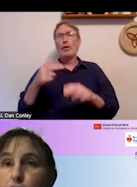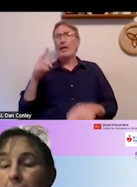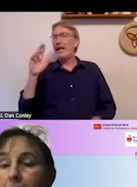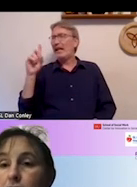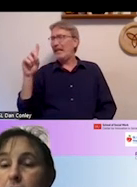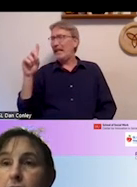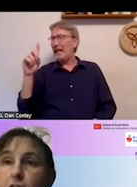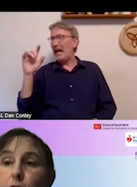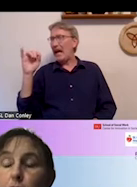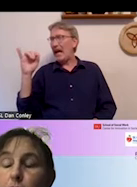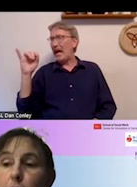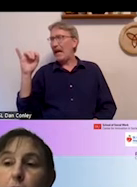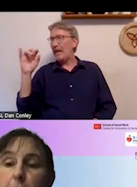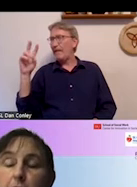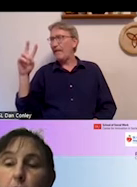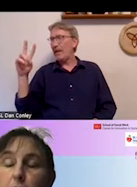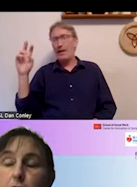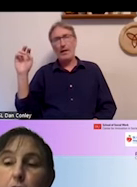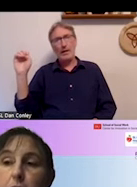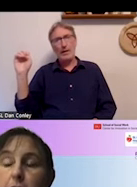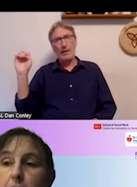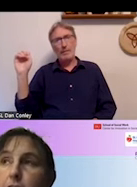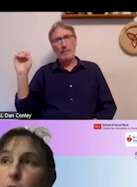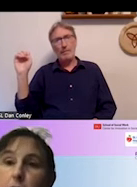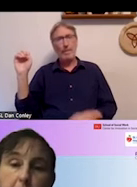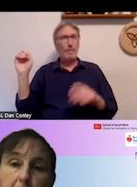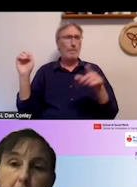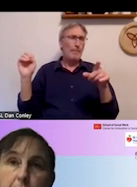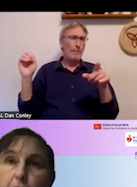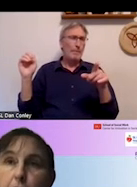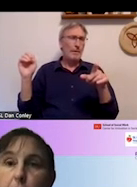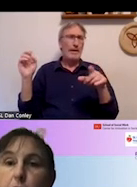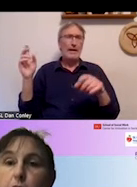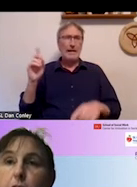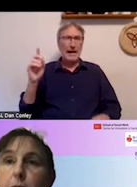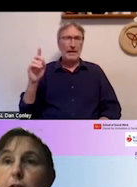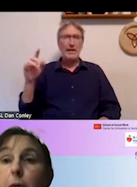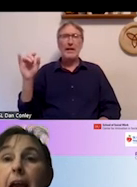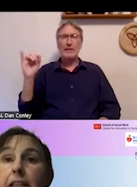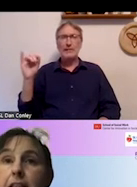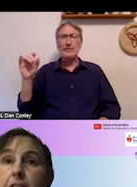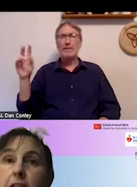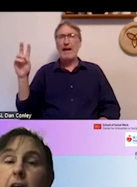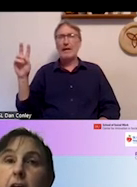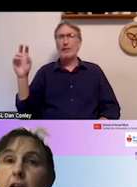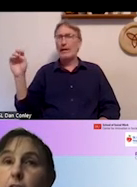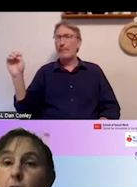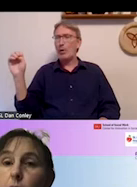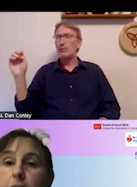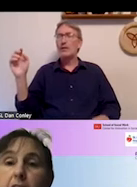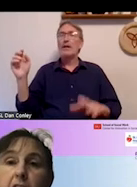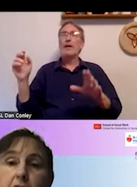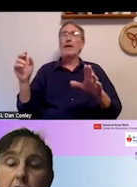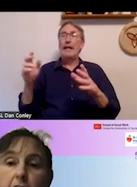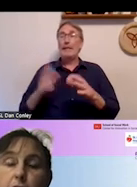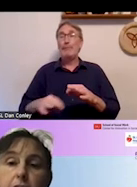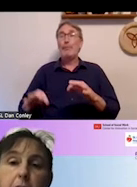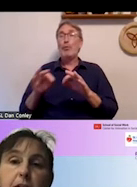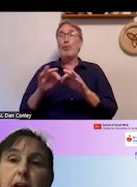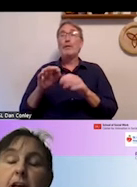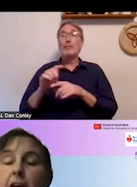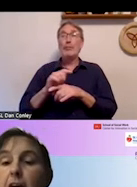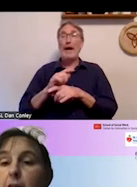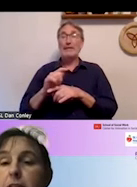a strategy that you can use, but in order to use it, it's going to be helpful for you to practice this. So it stands